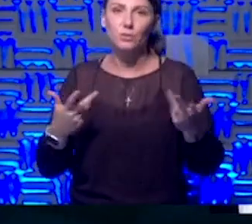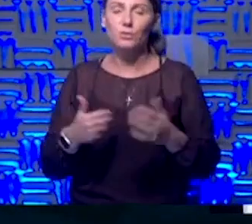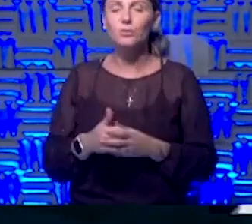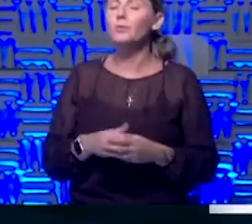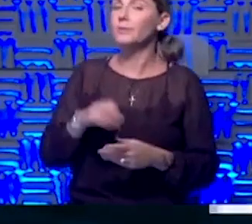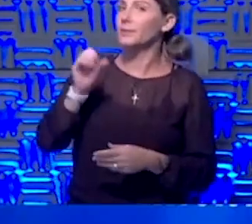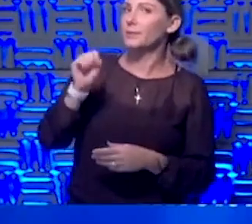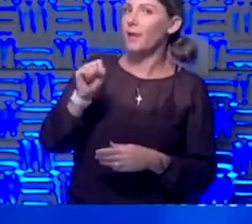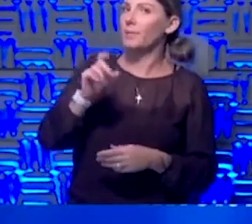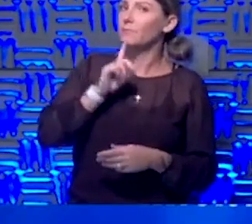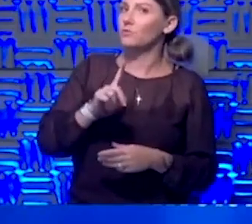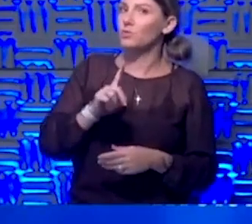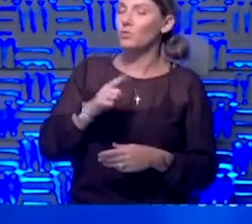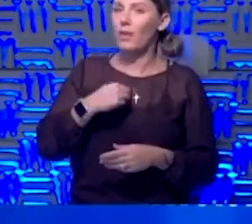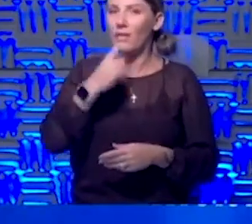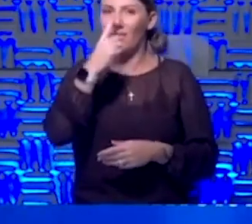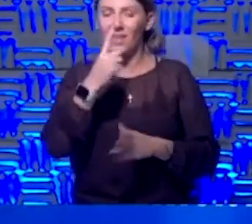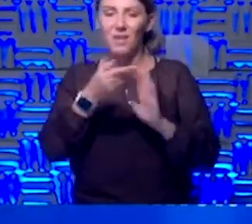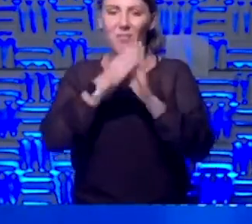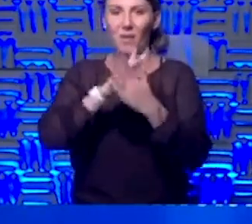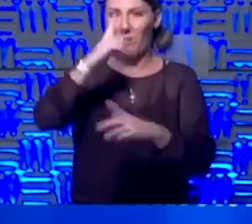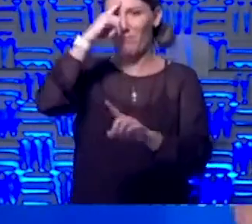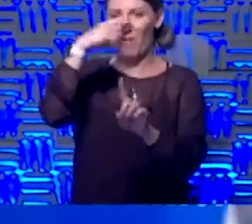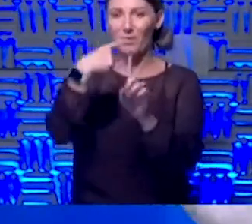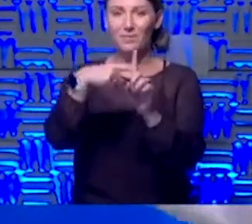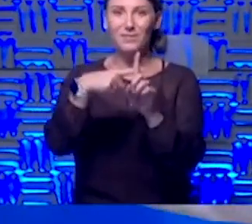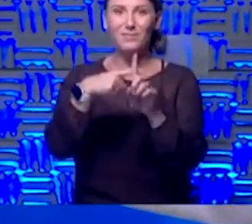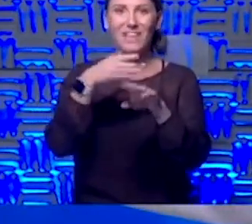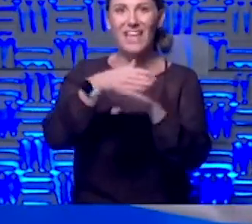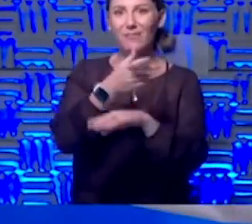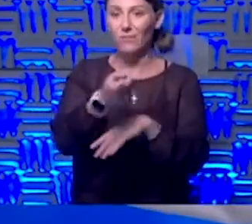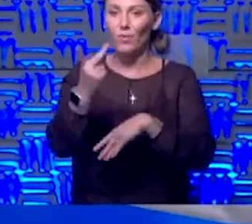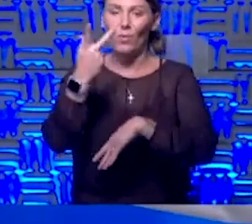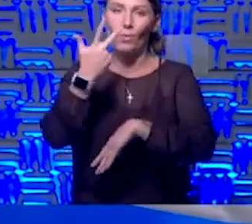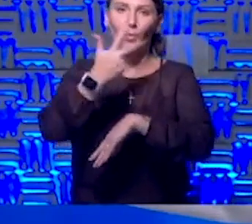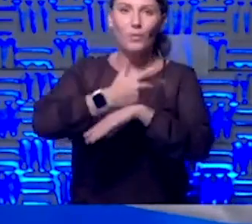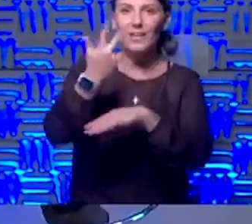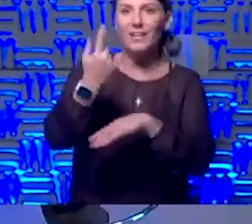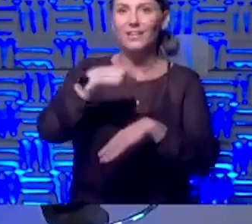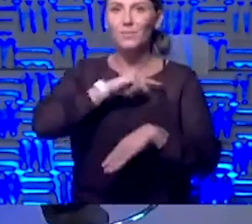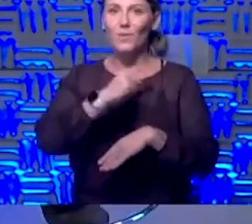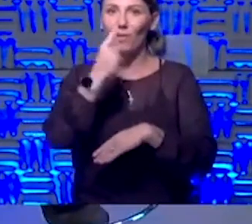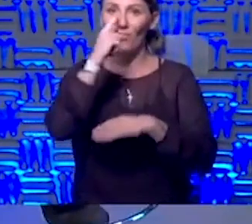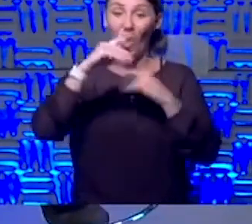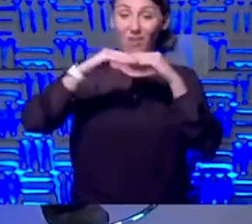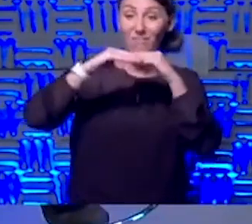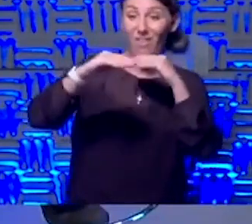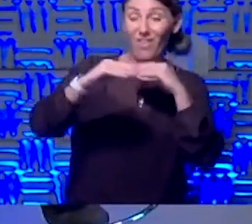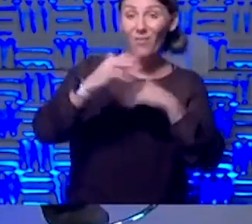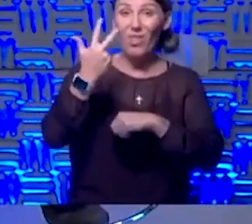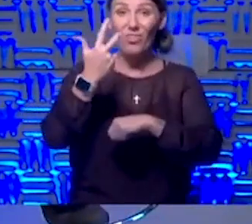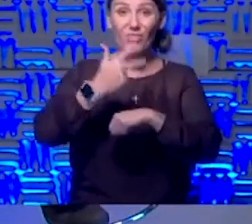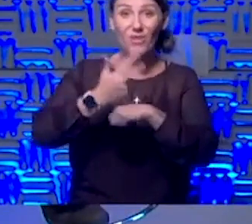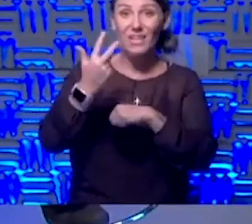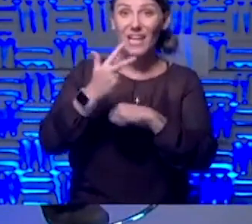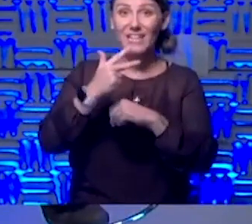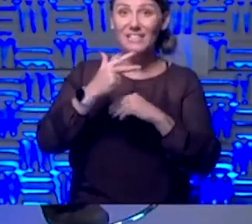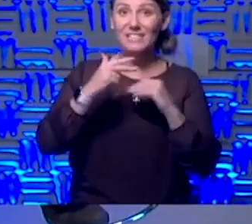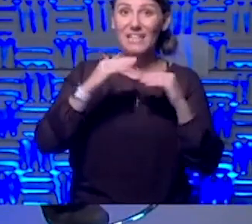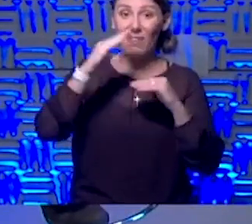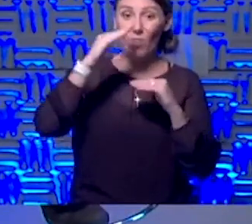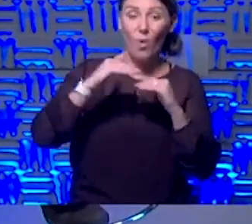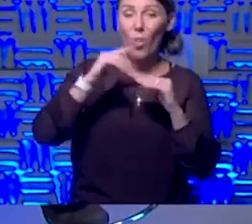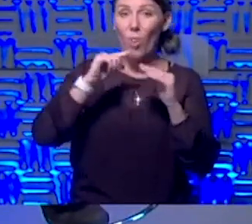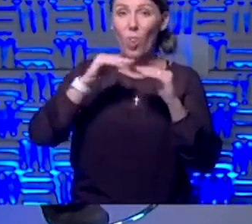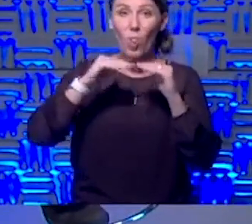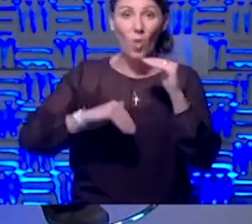that's true. And I do think we get to be optimistic after a couple of three days. I mean, we think we've flattened the curve already because we've had three days of being in the low 30s instead of in